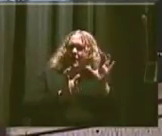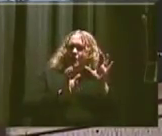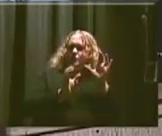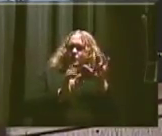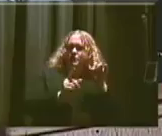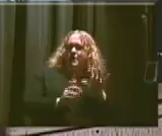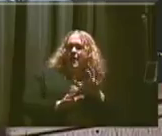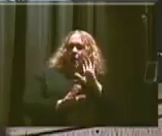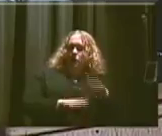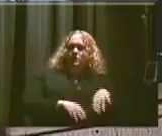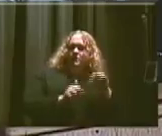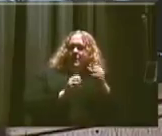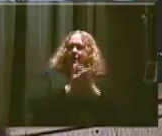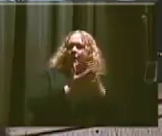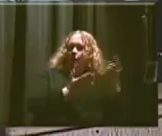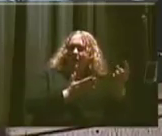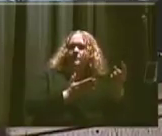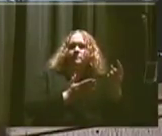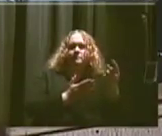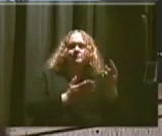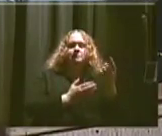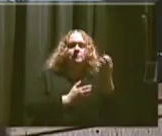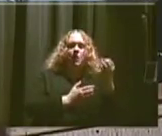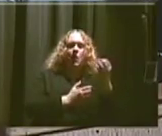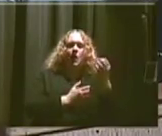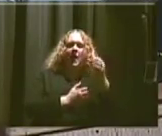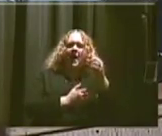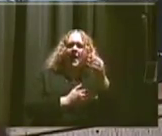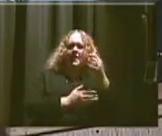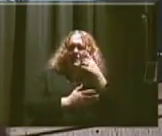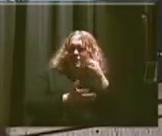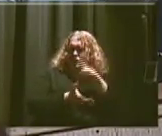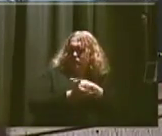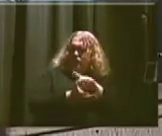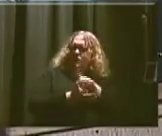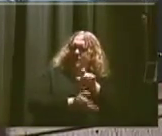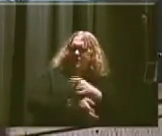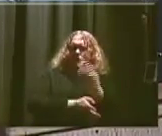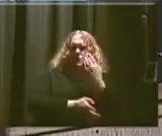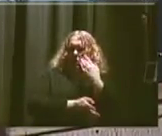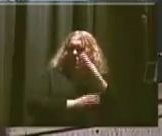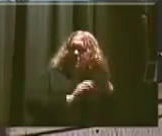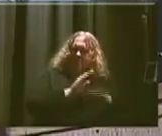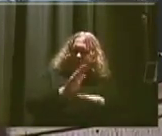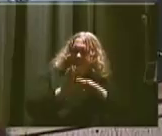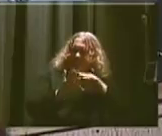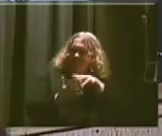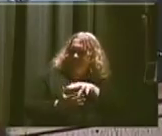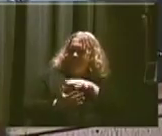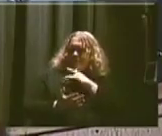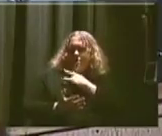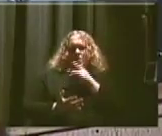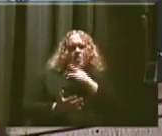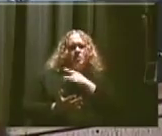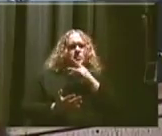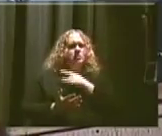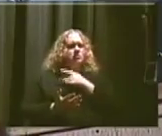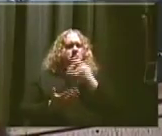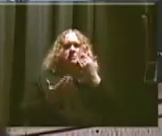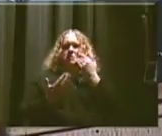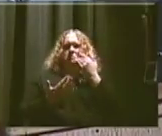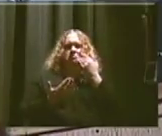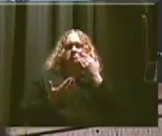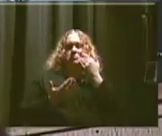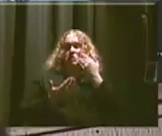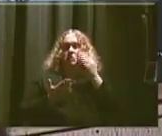any field you go into as a doctor, you should know the basic study of the heart because you never know what happens. You could be in an emergency at any time,